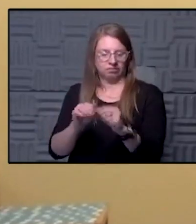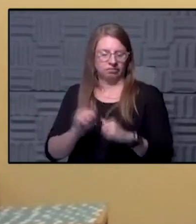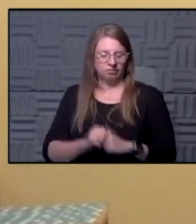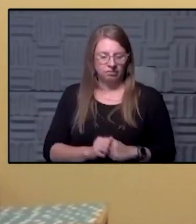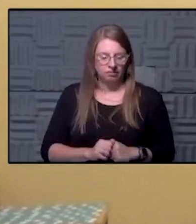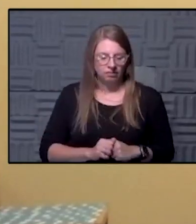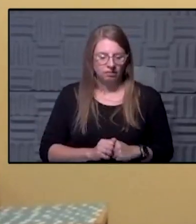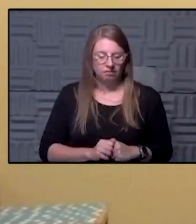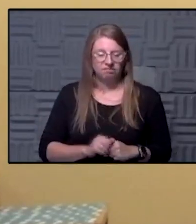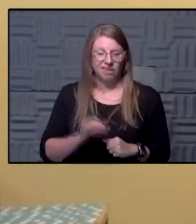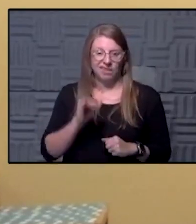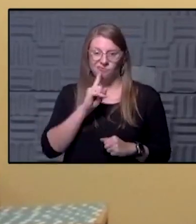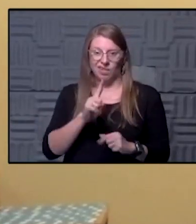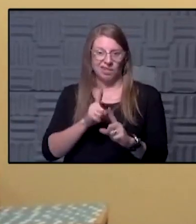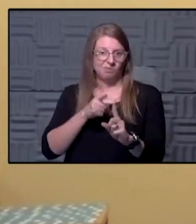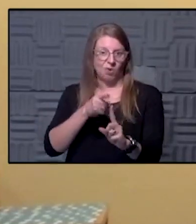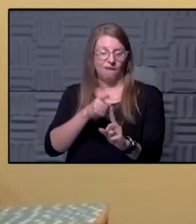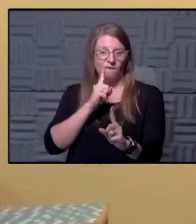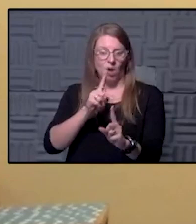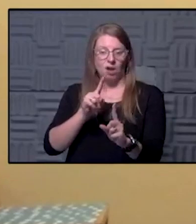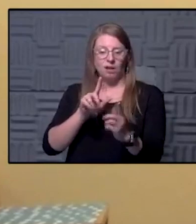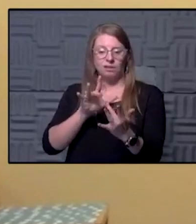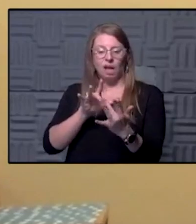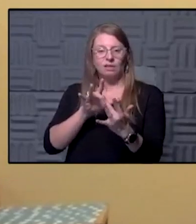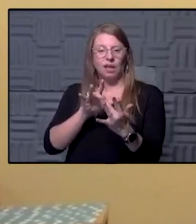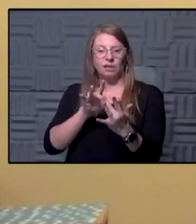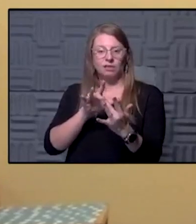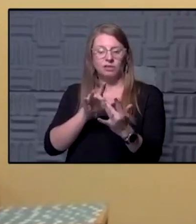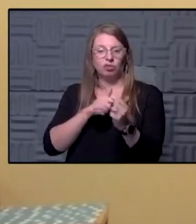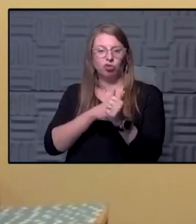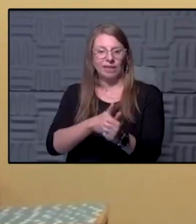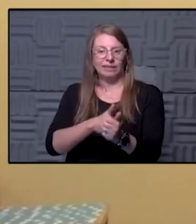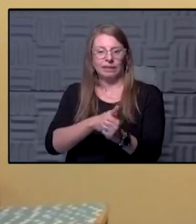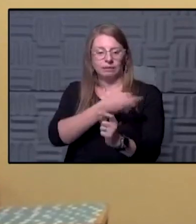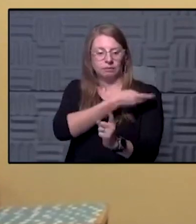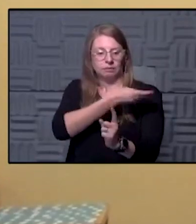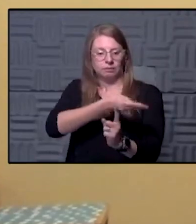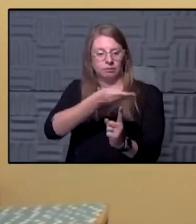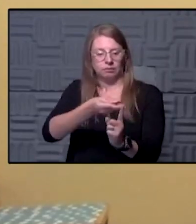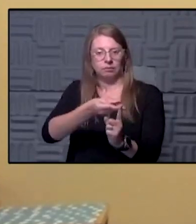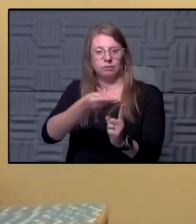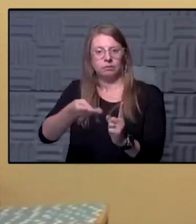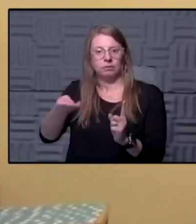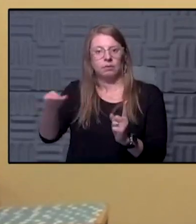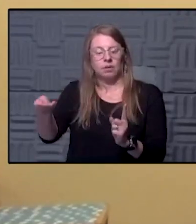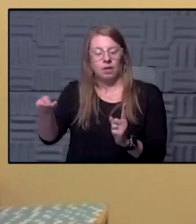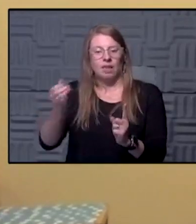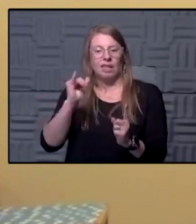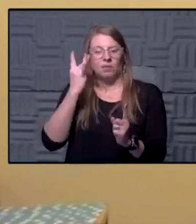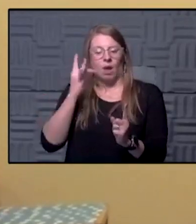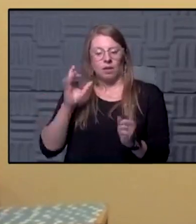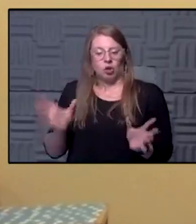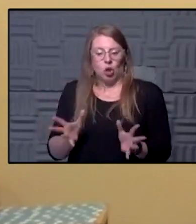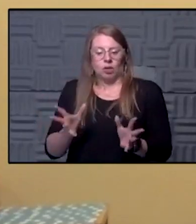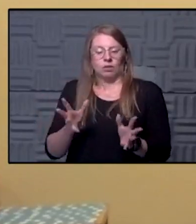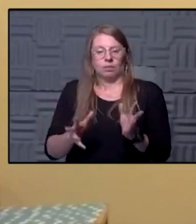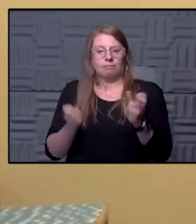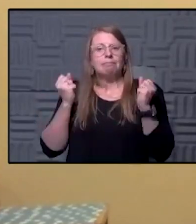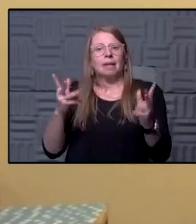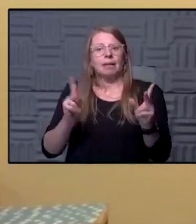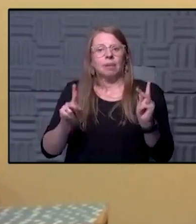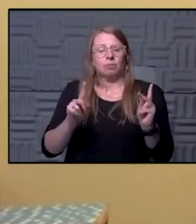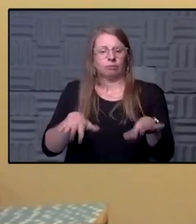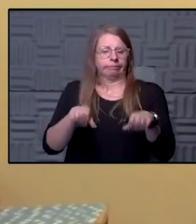whole idea sort of behind the contact tracing thing and why we are encouraging as many people as possible to